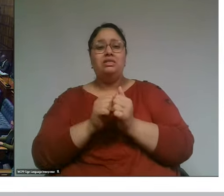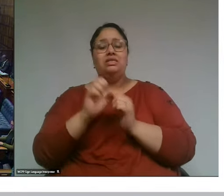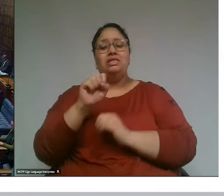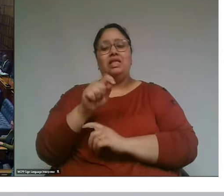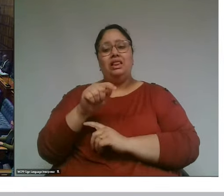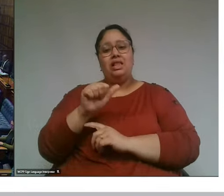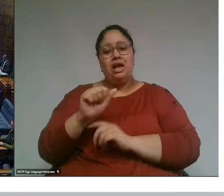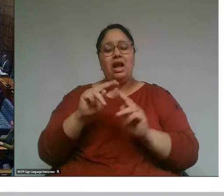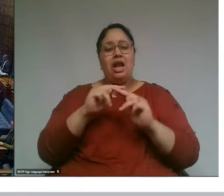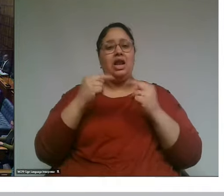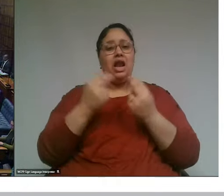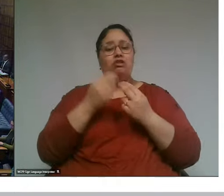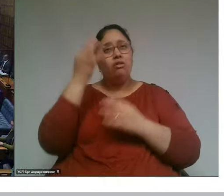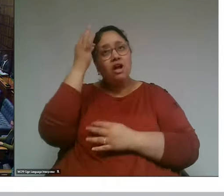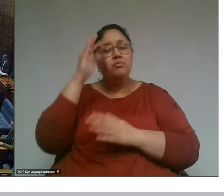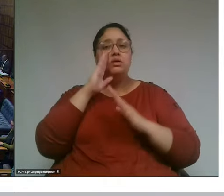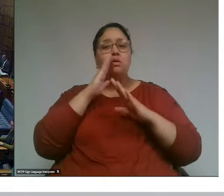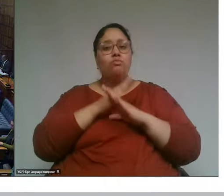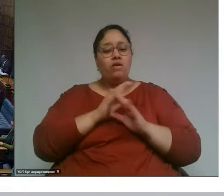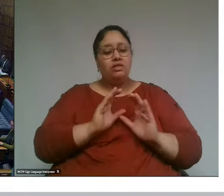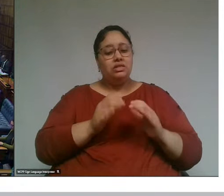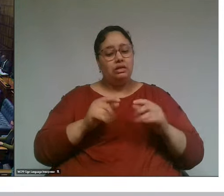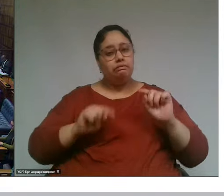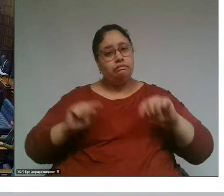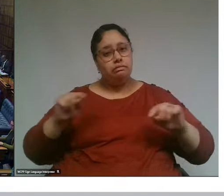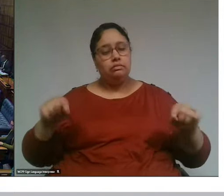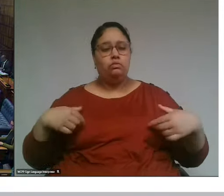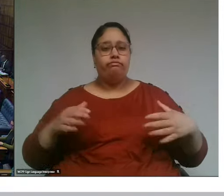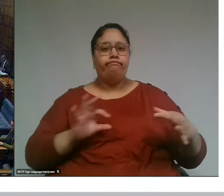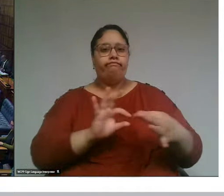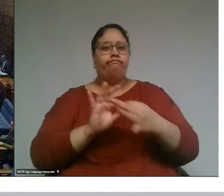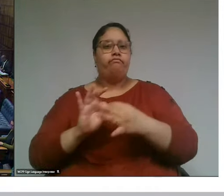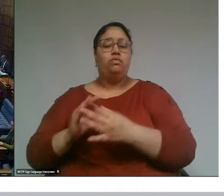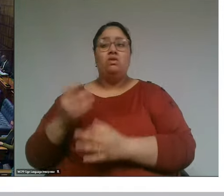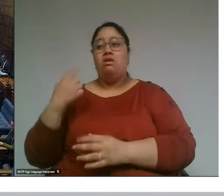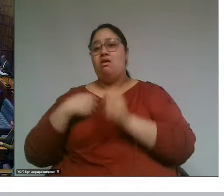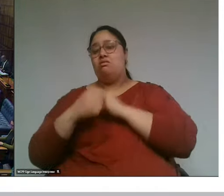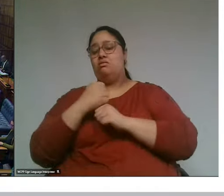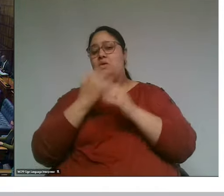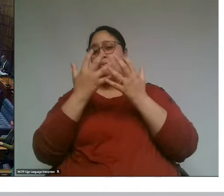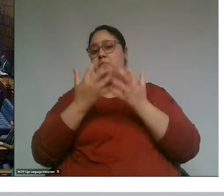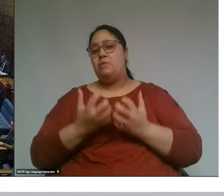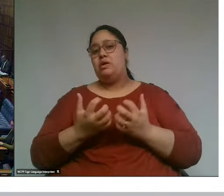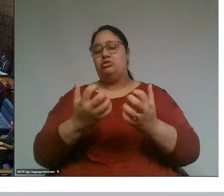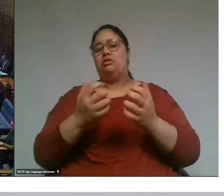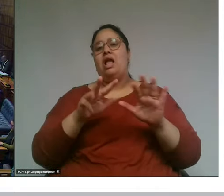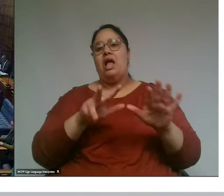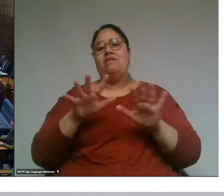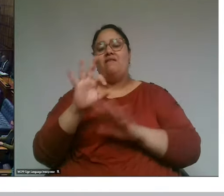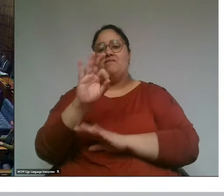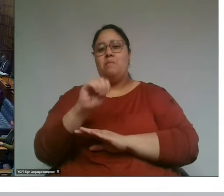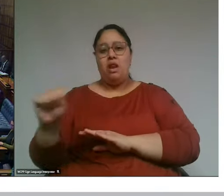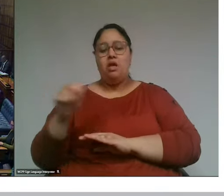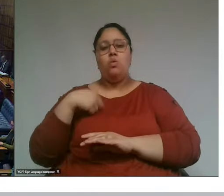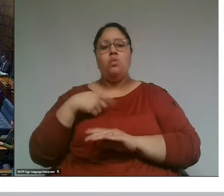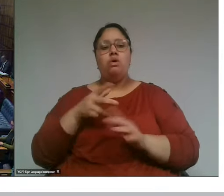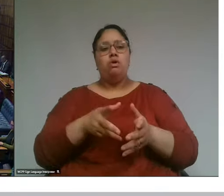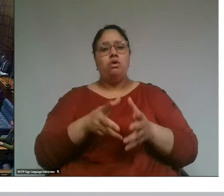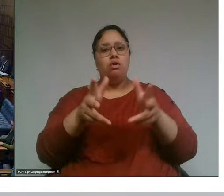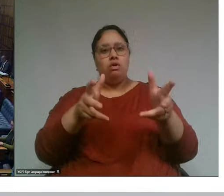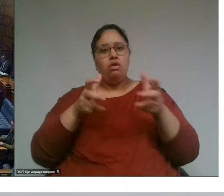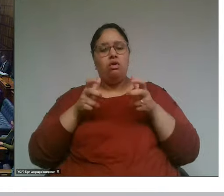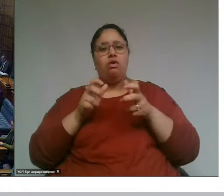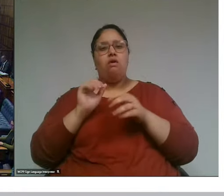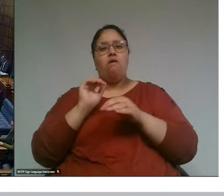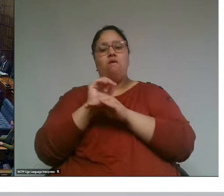national government and private sector so last year our budget of 85 million we leveraged more than 200 million in